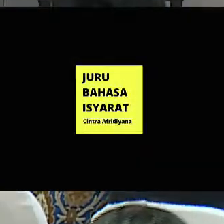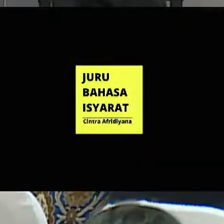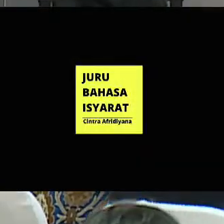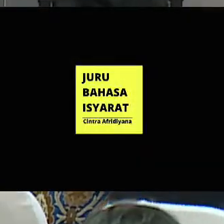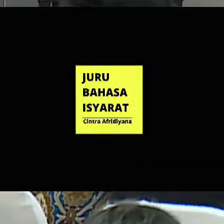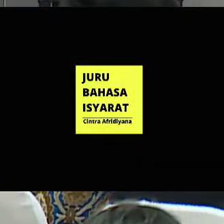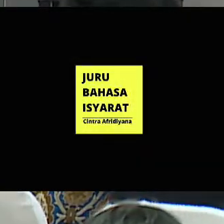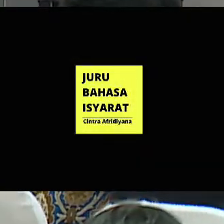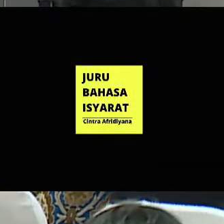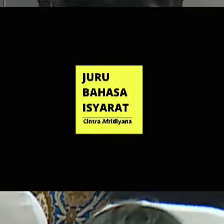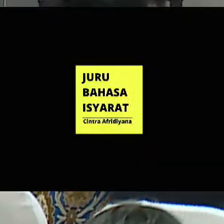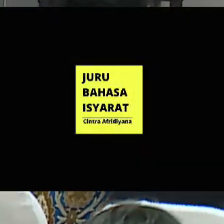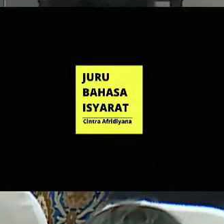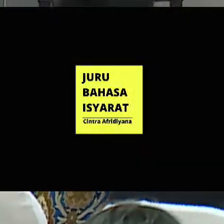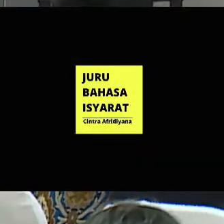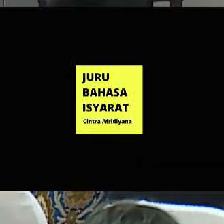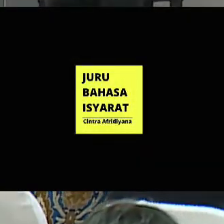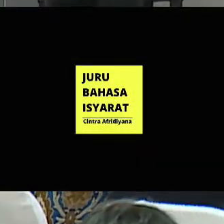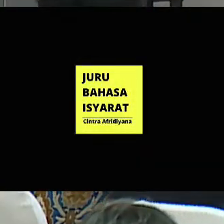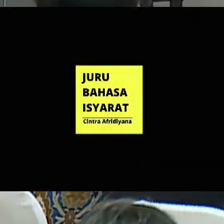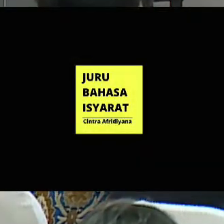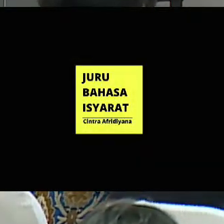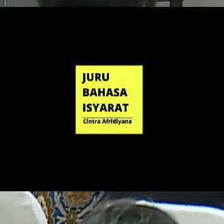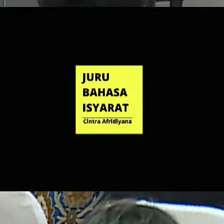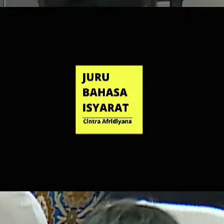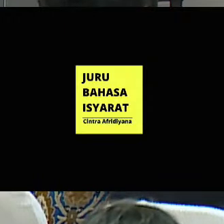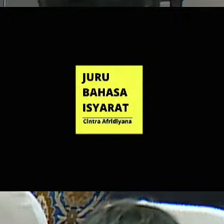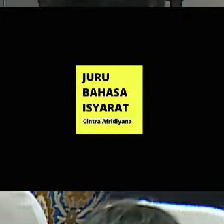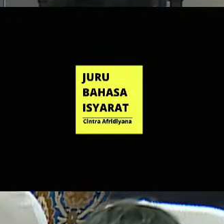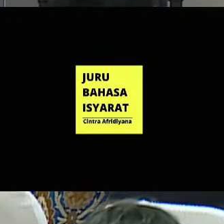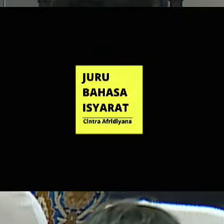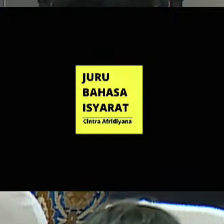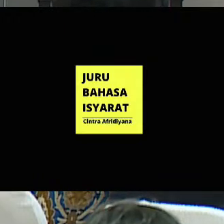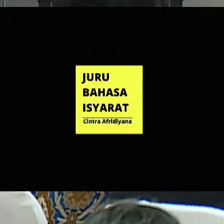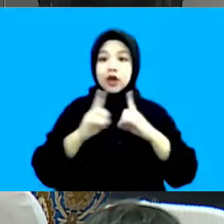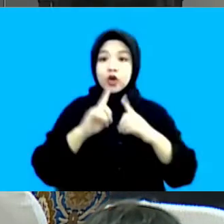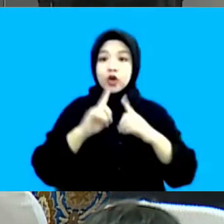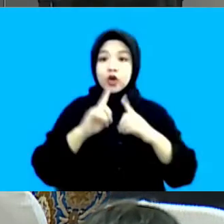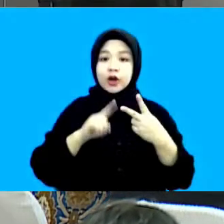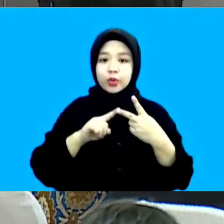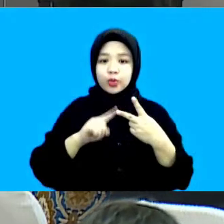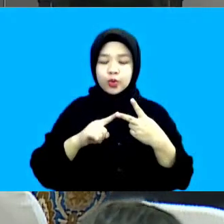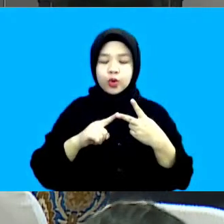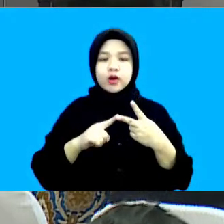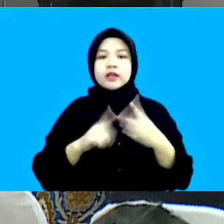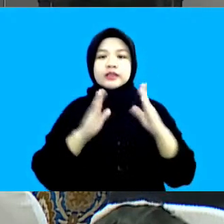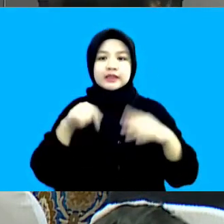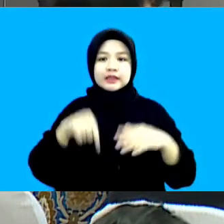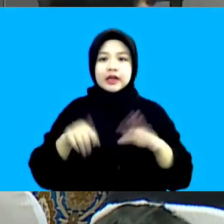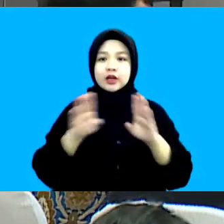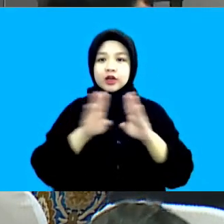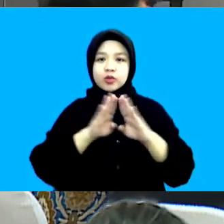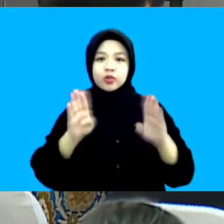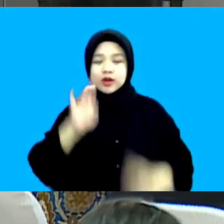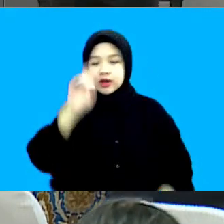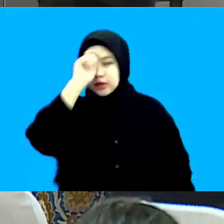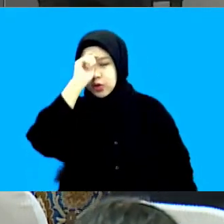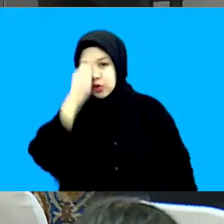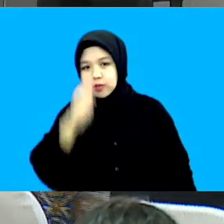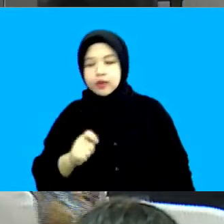start our second keynote policy dialogue. This session will be opened by His Excellency